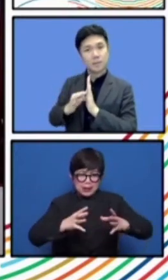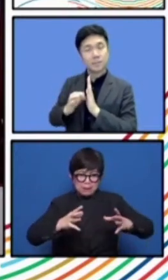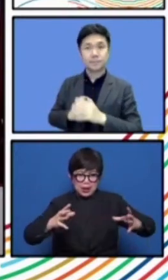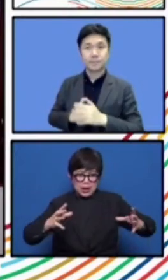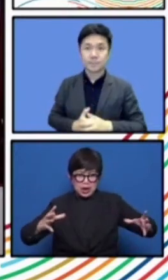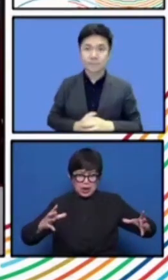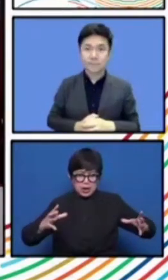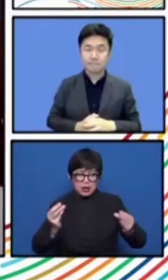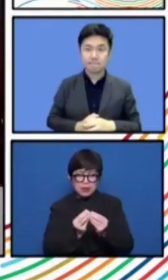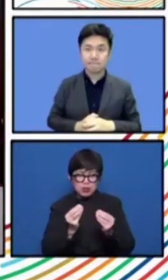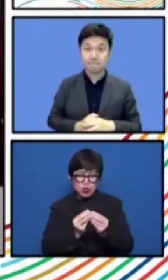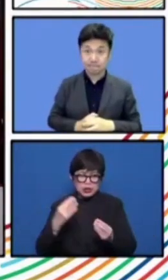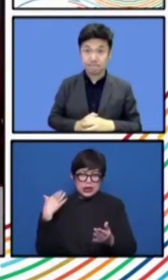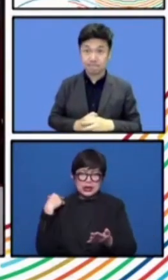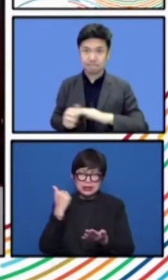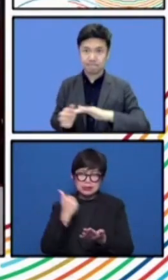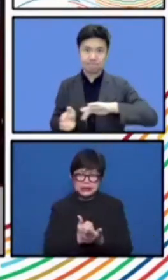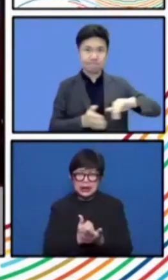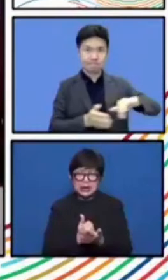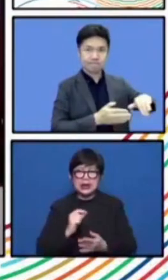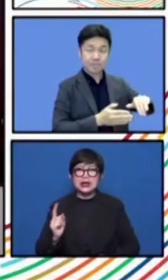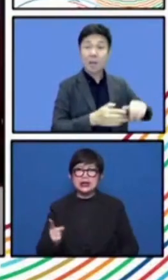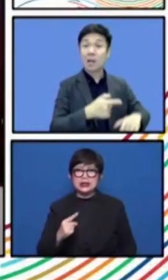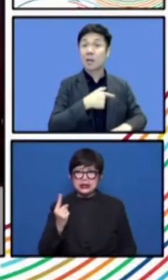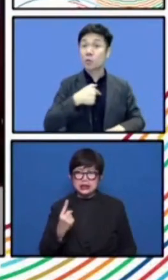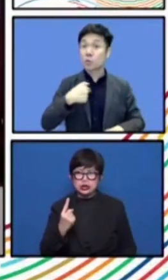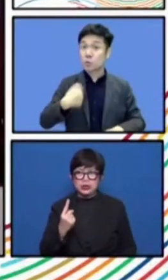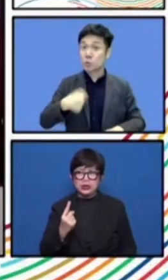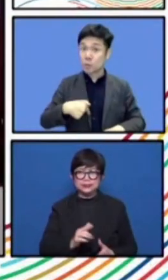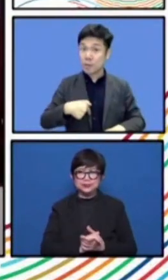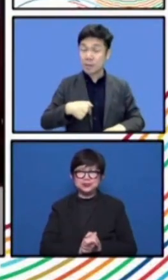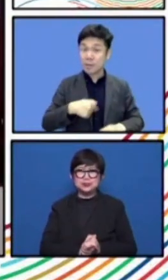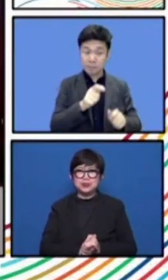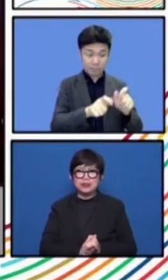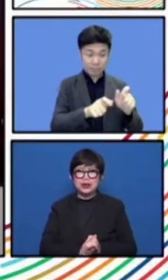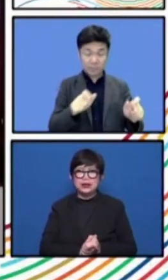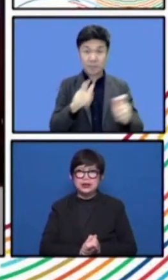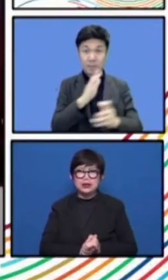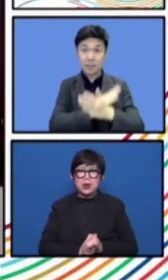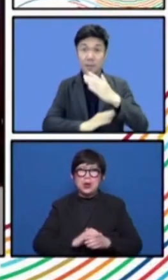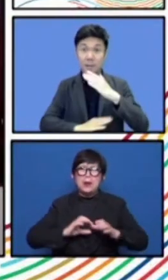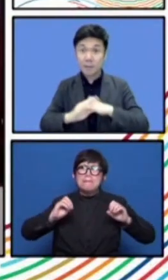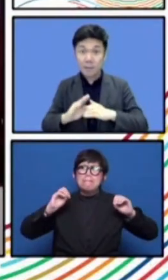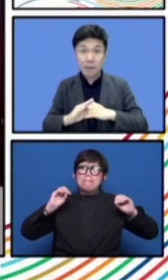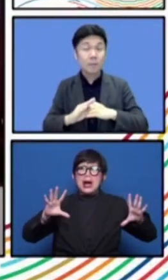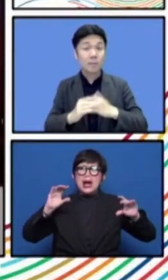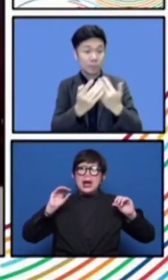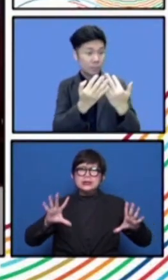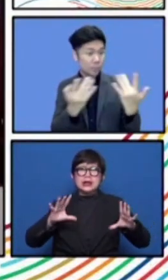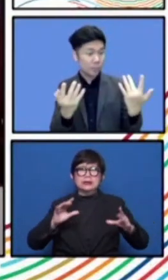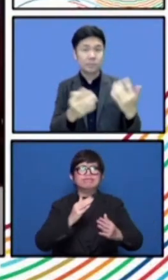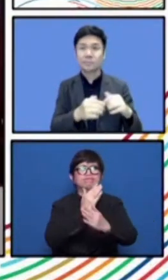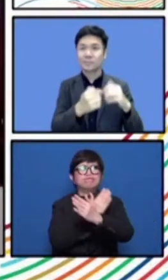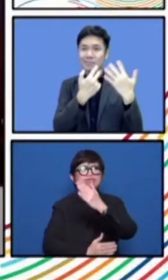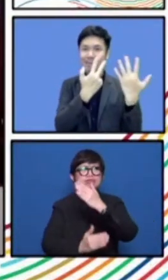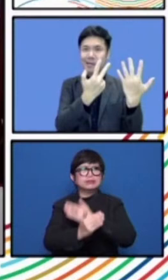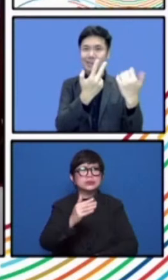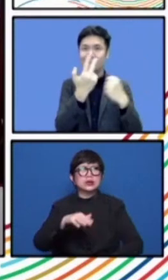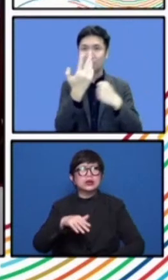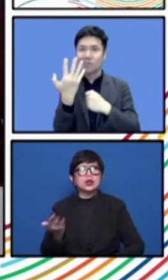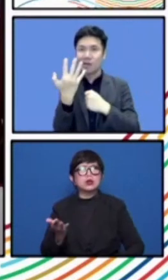China is home to 85 million persons with disabilities in 2015